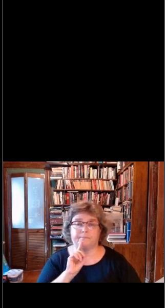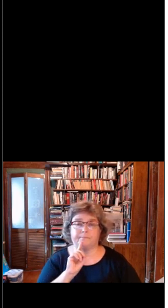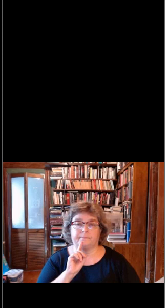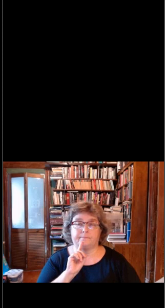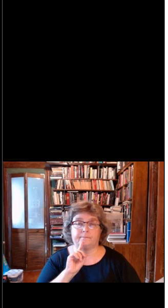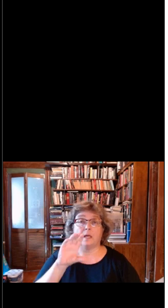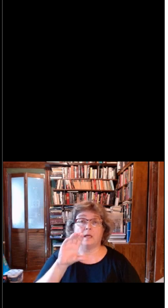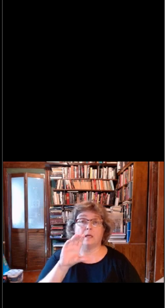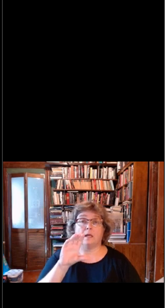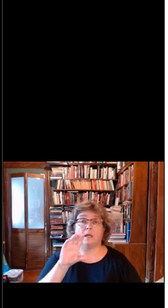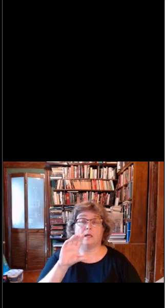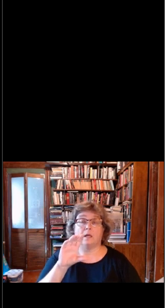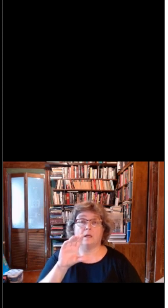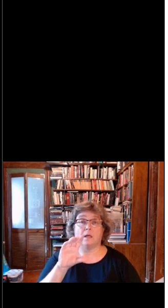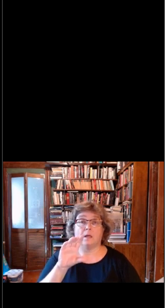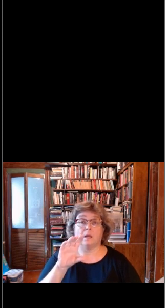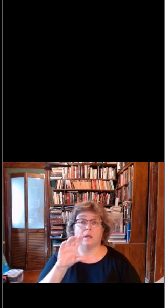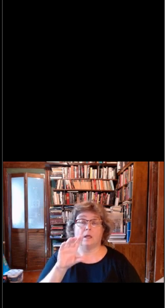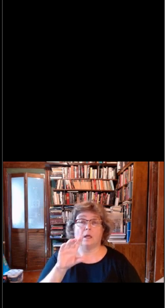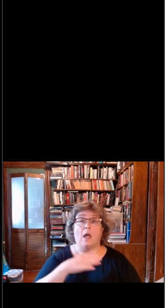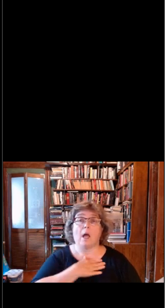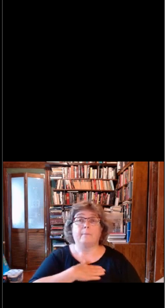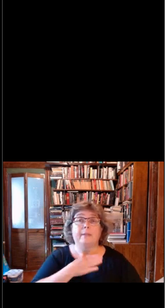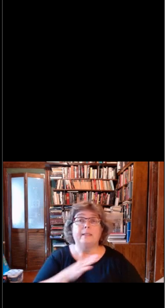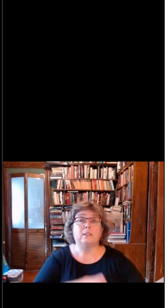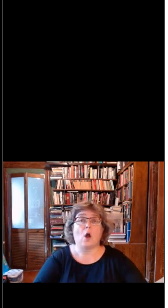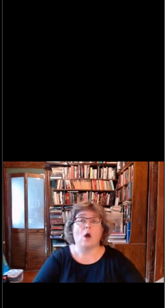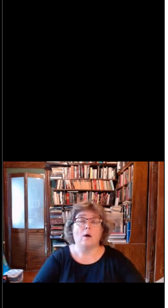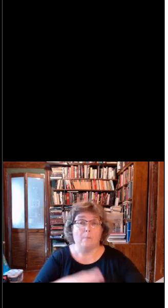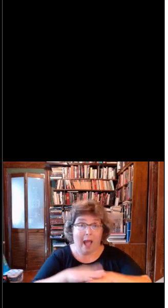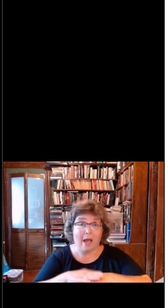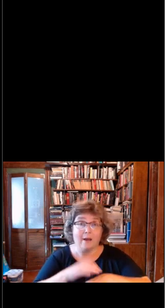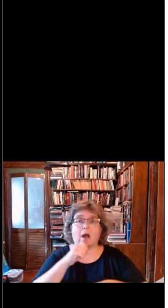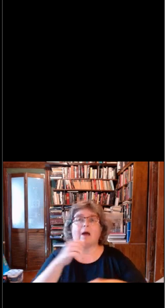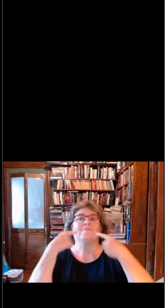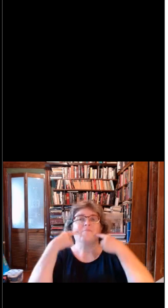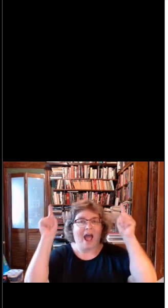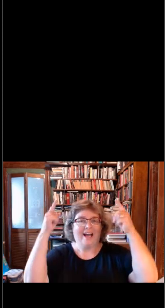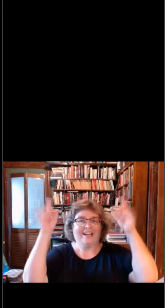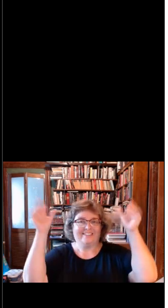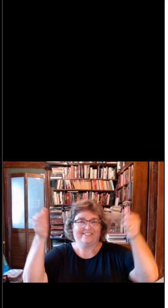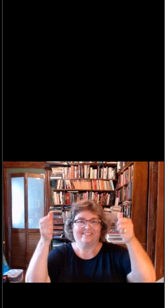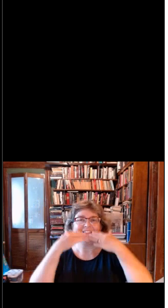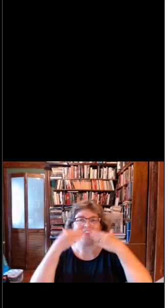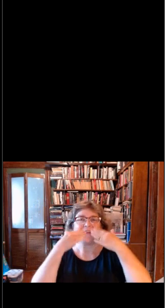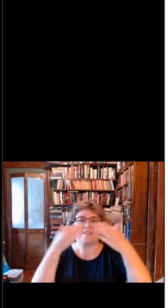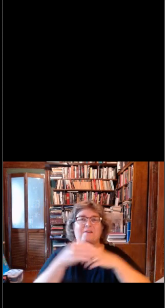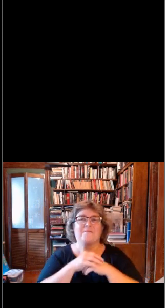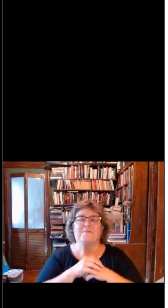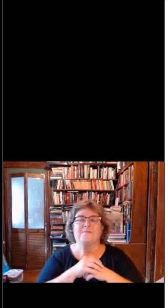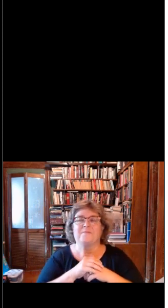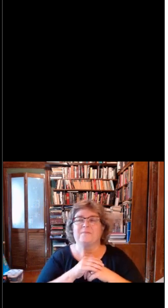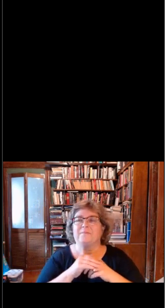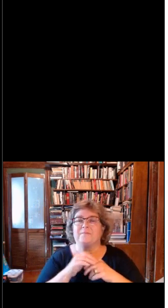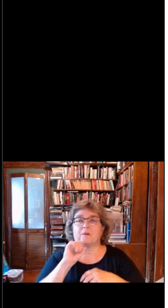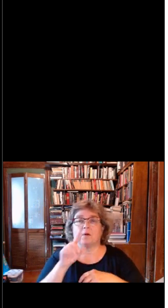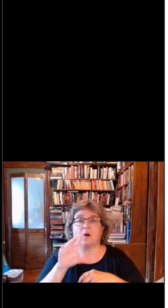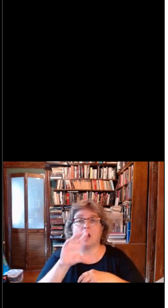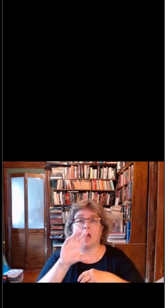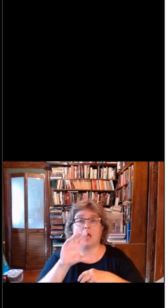Carol, if you can unmute your mic. There we go. I've got it. Thank you. I'm